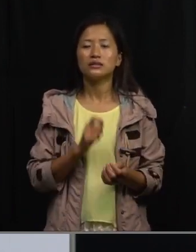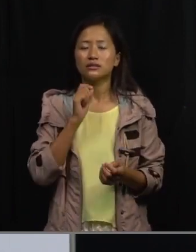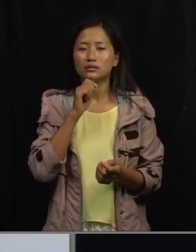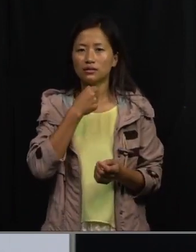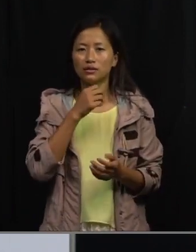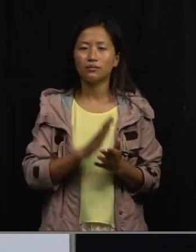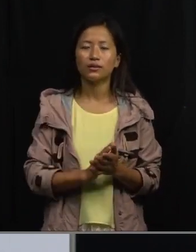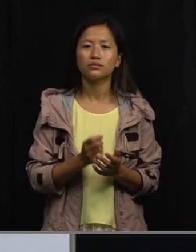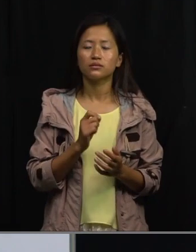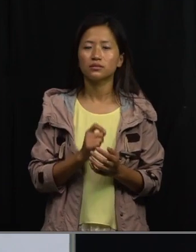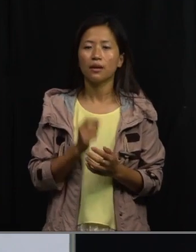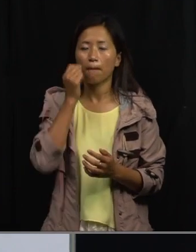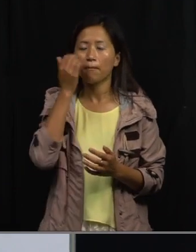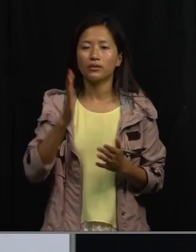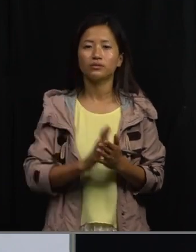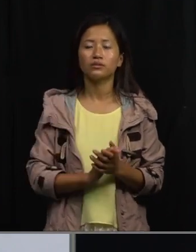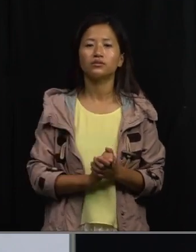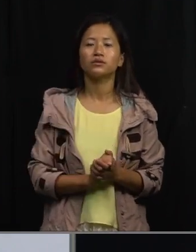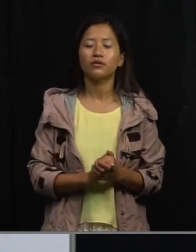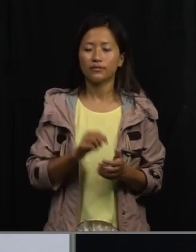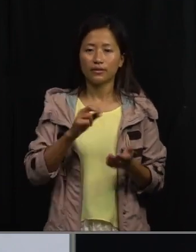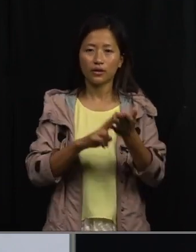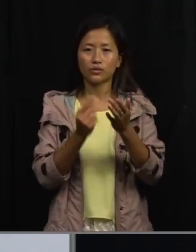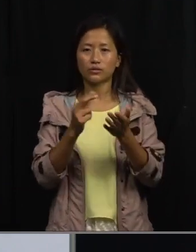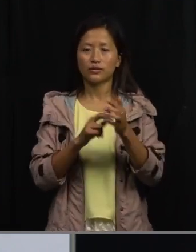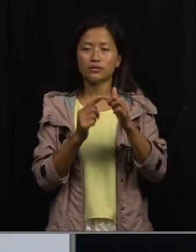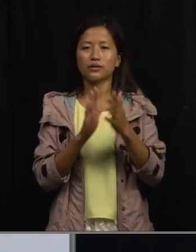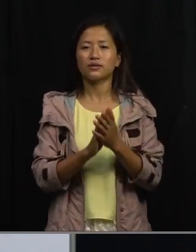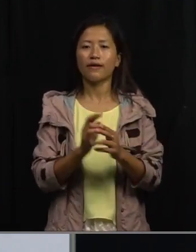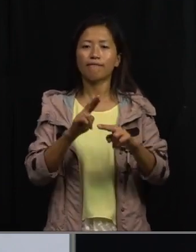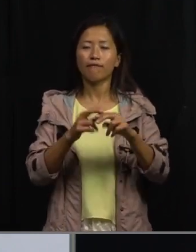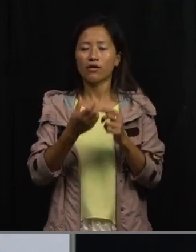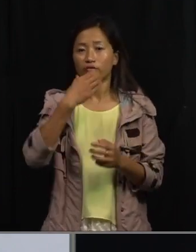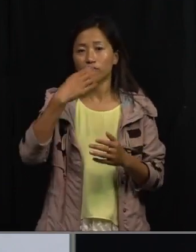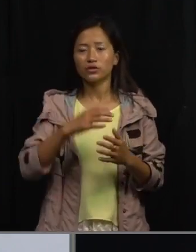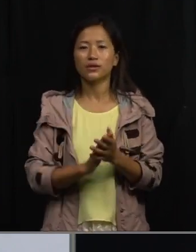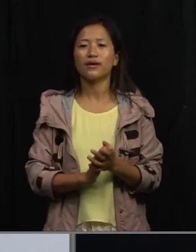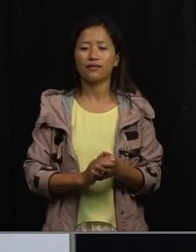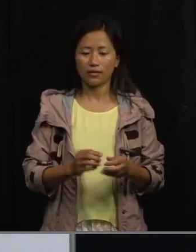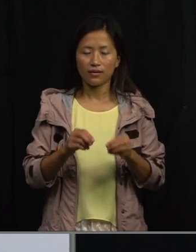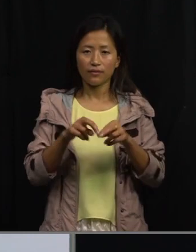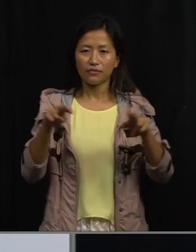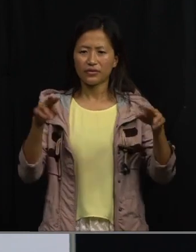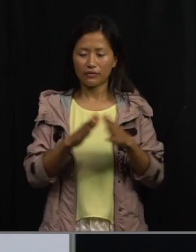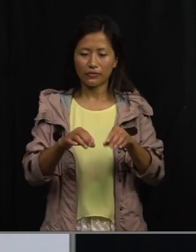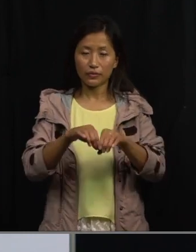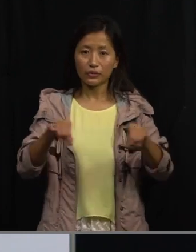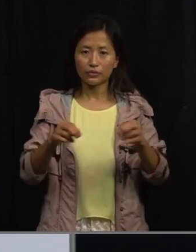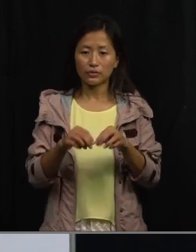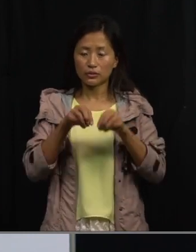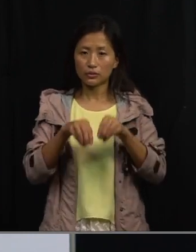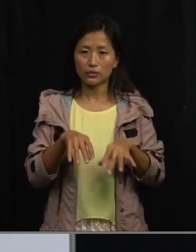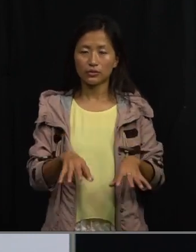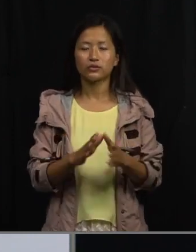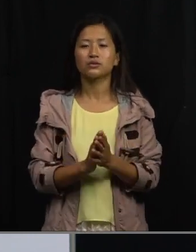ate variety of nuts, fruits, and also roots. And not only that, the early men, they also